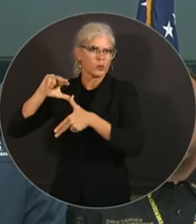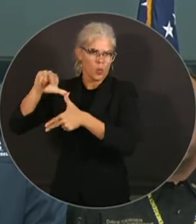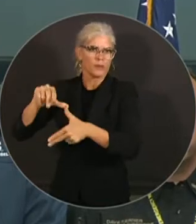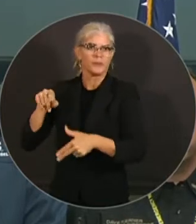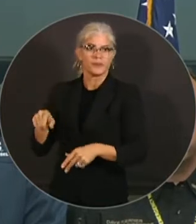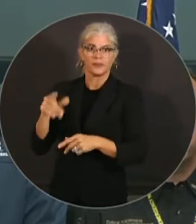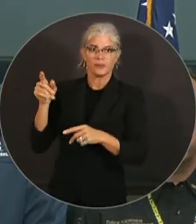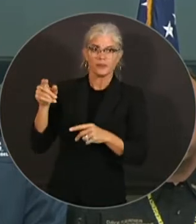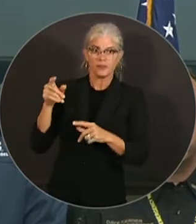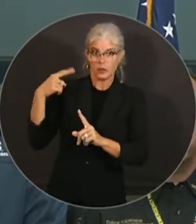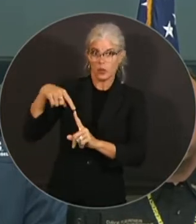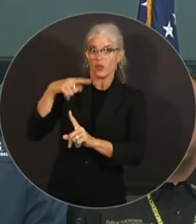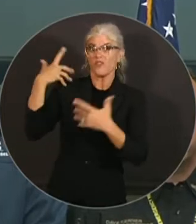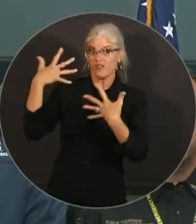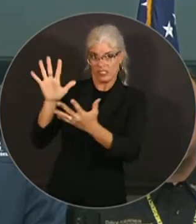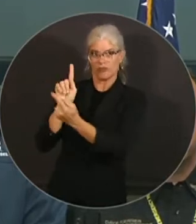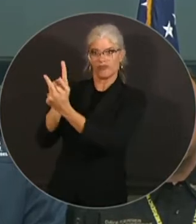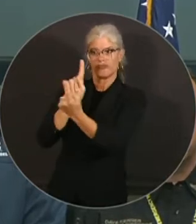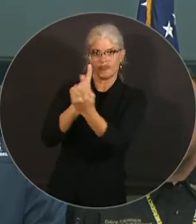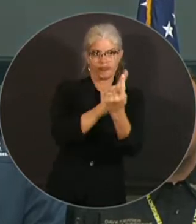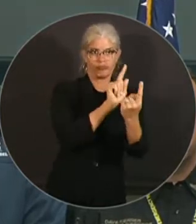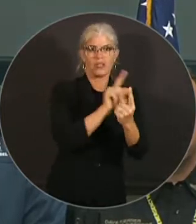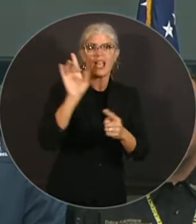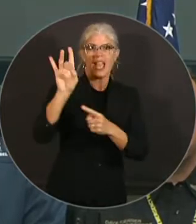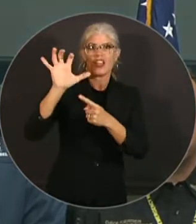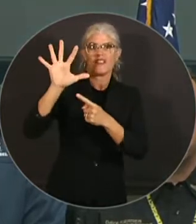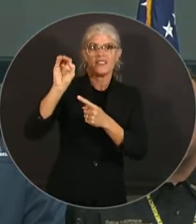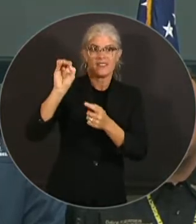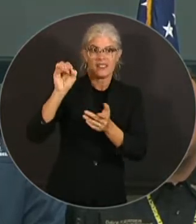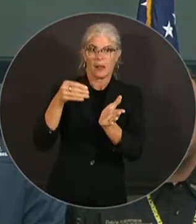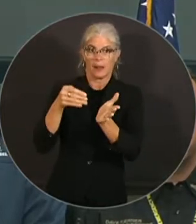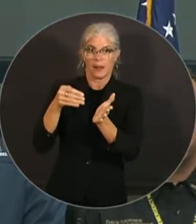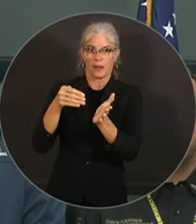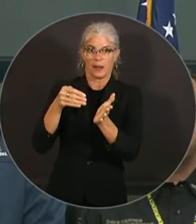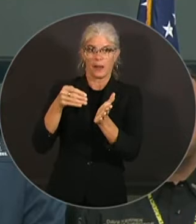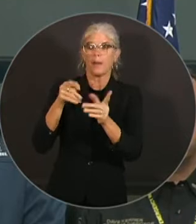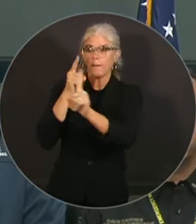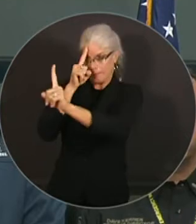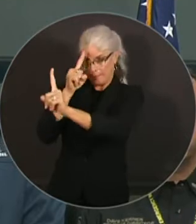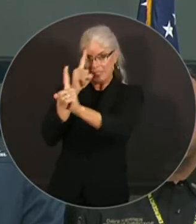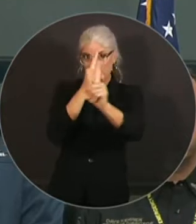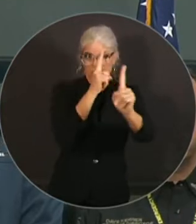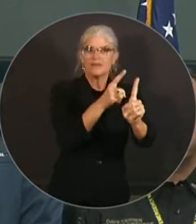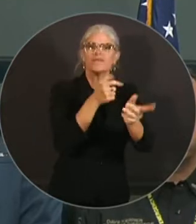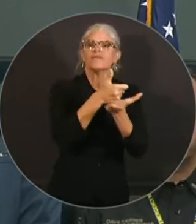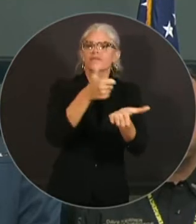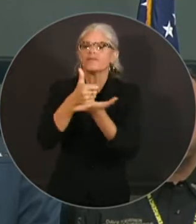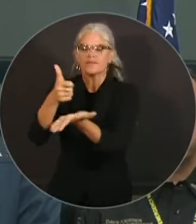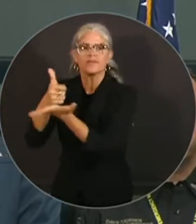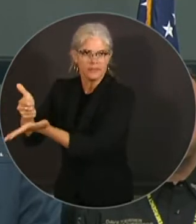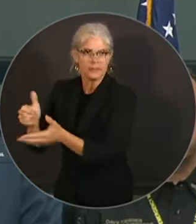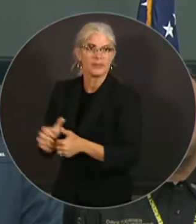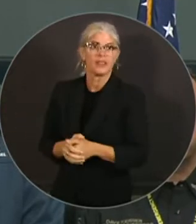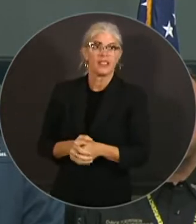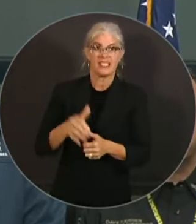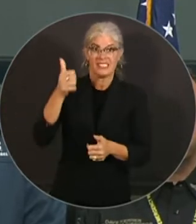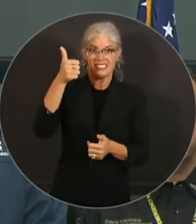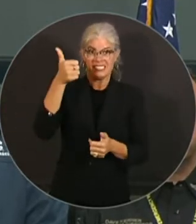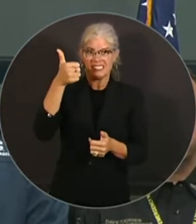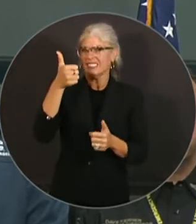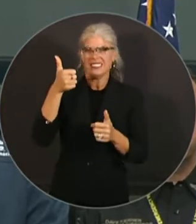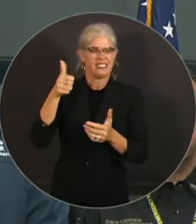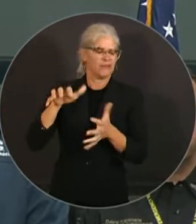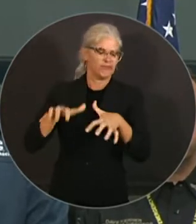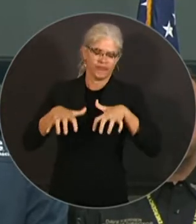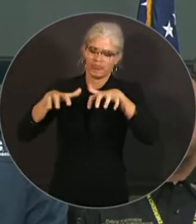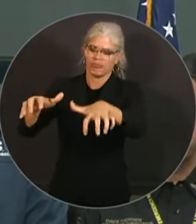missions. They've deployed everything from sandbags to shelf-stable meals to tens of thousands of water bottles to thousands